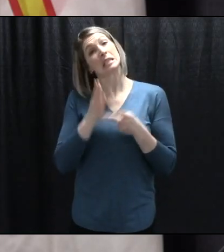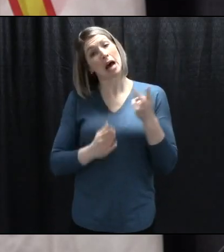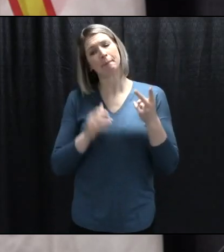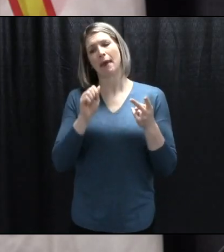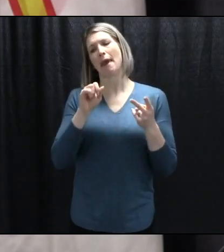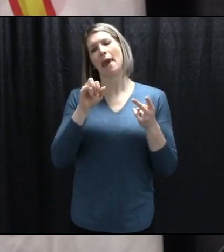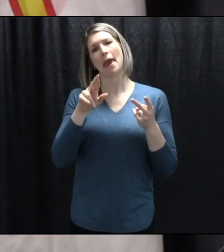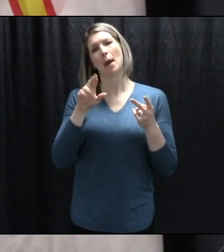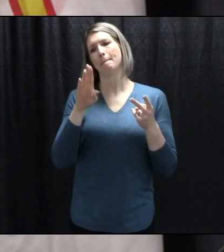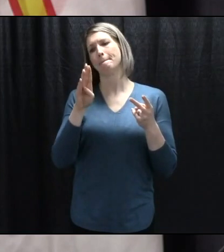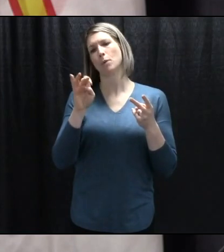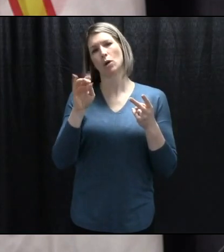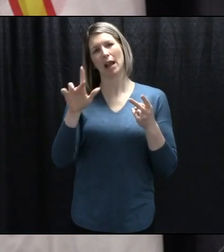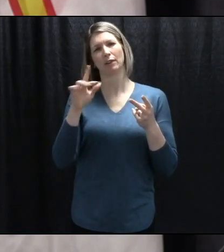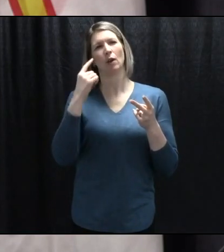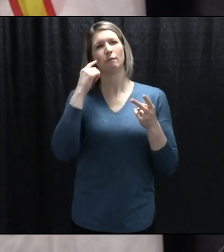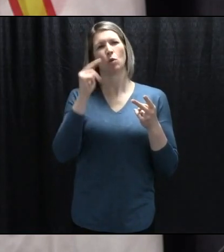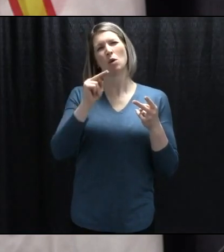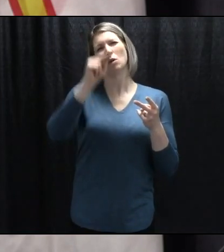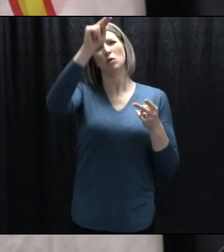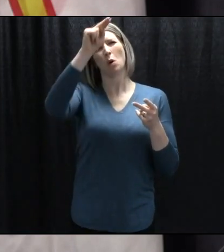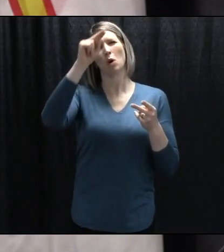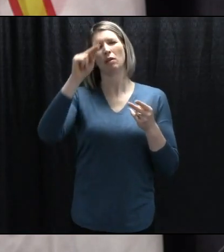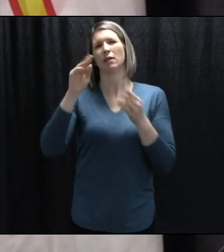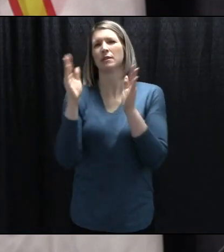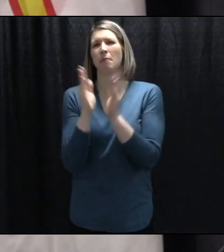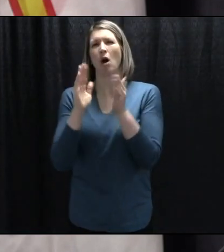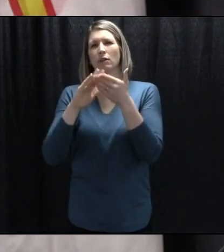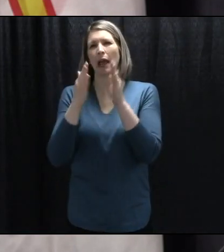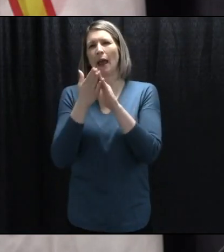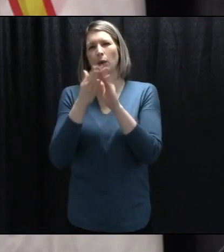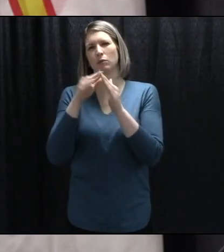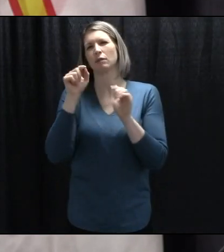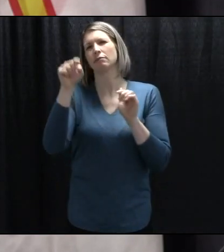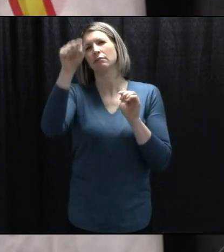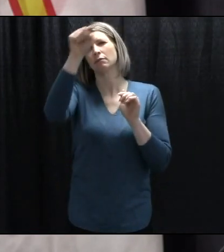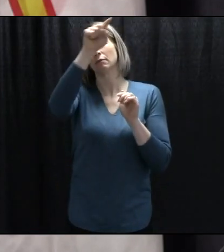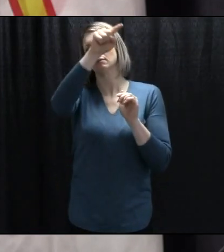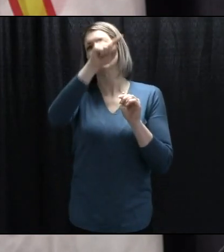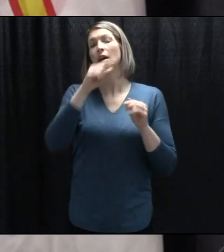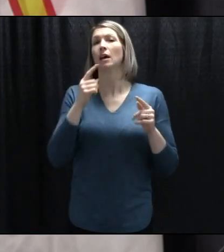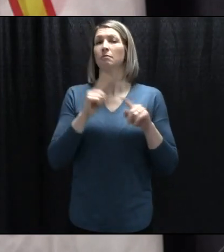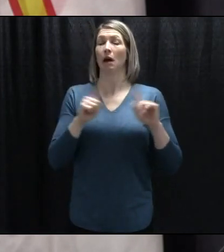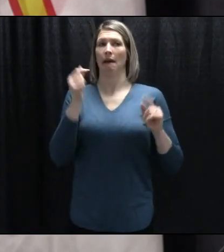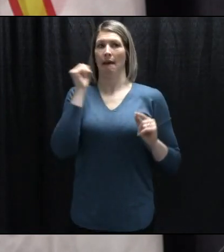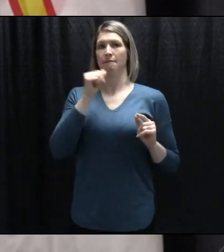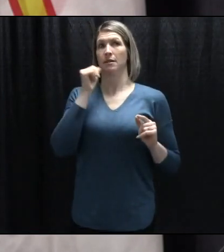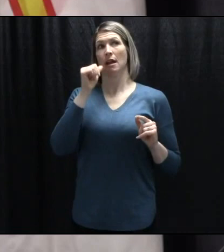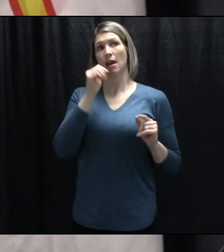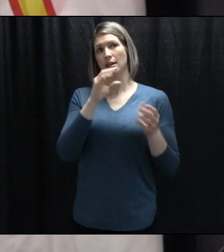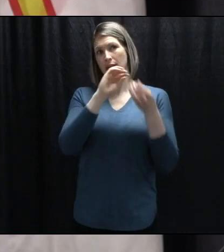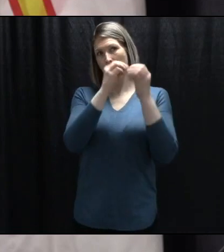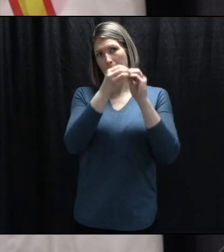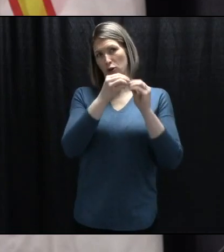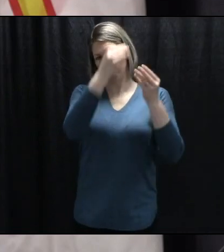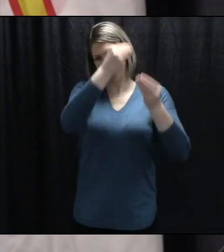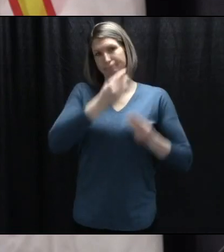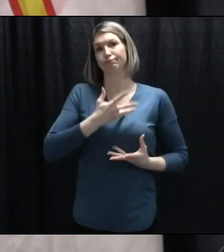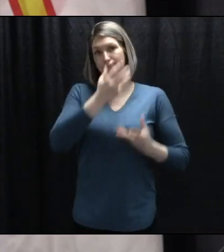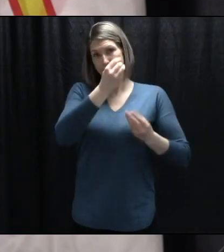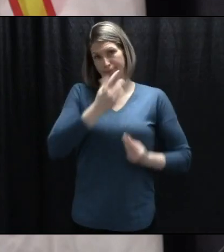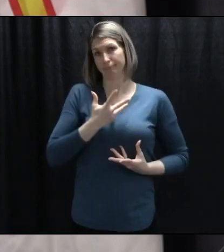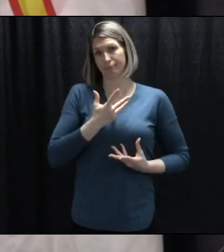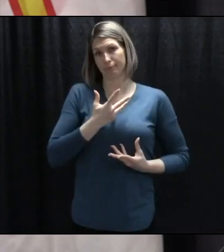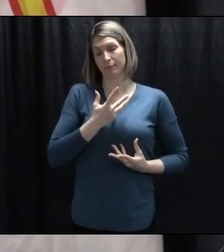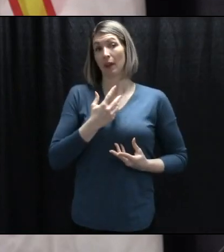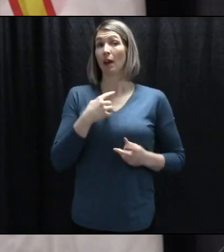of Labrador. So it's really down to provincial airlines. So on a daily basis, we're tracking those numbers that are going in there, and they are